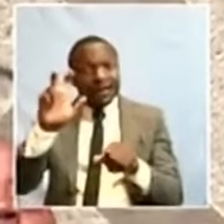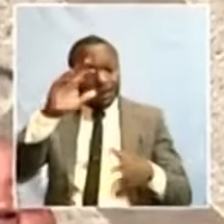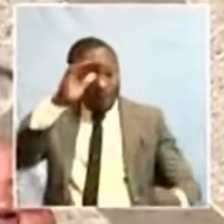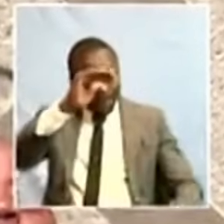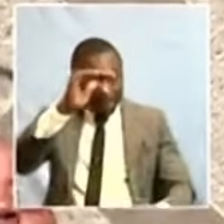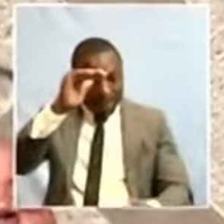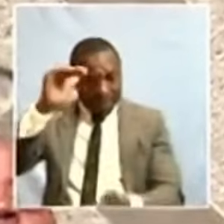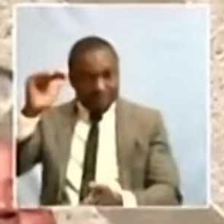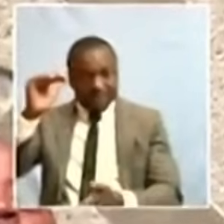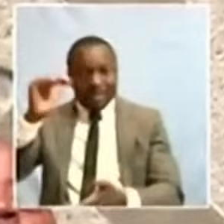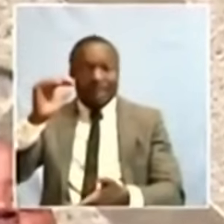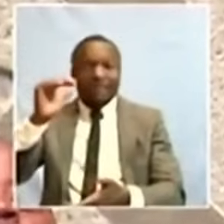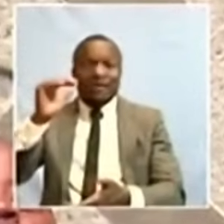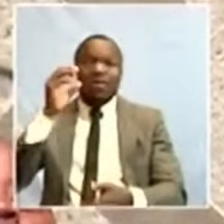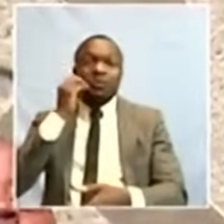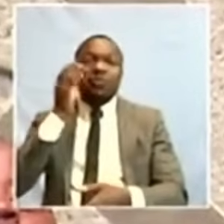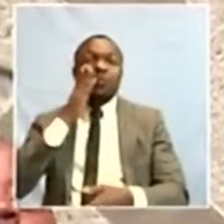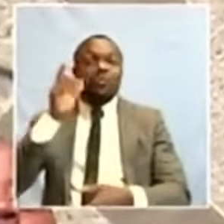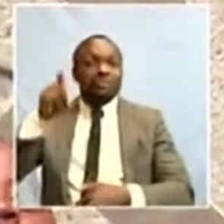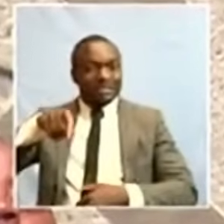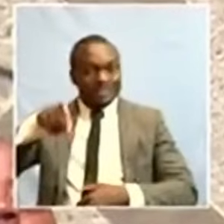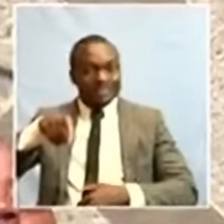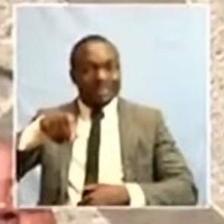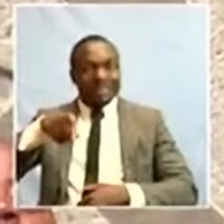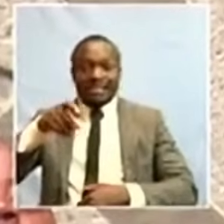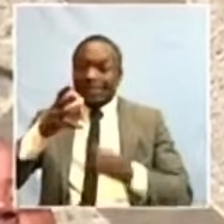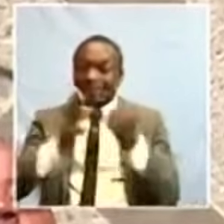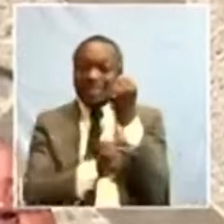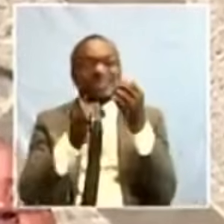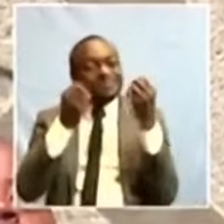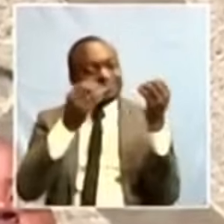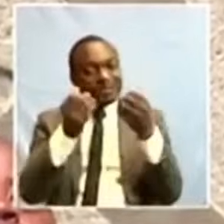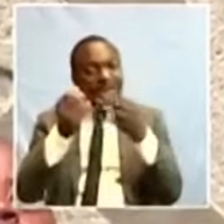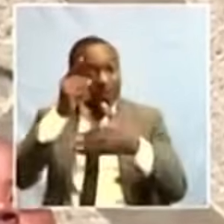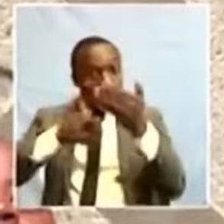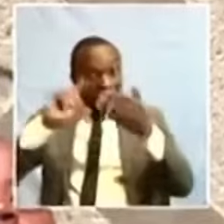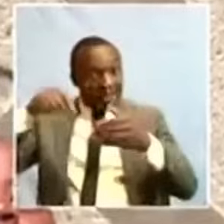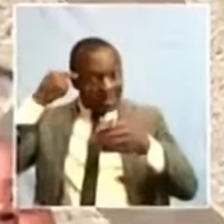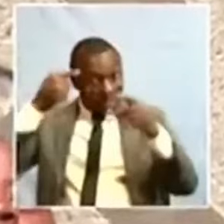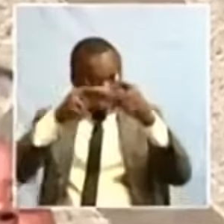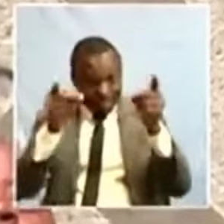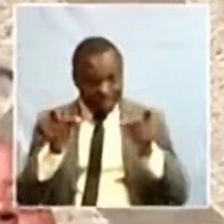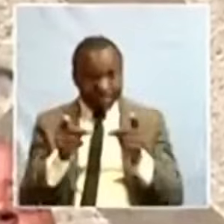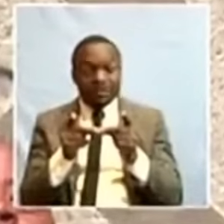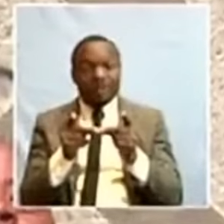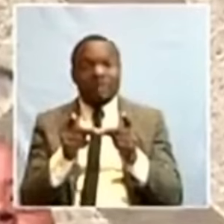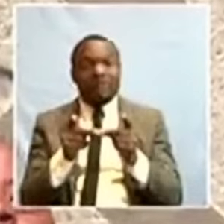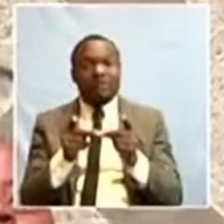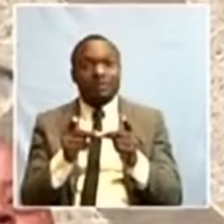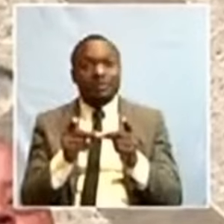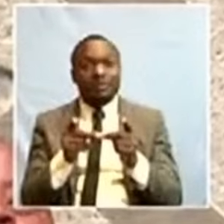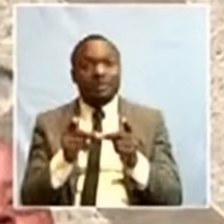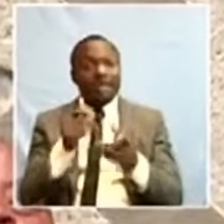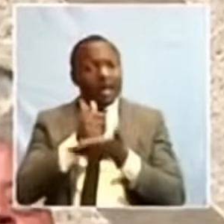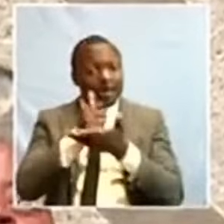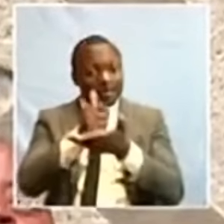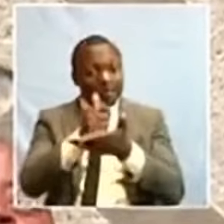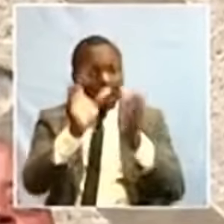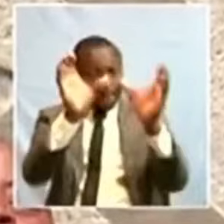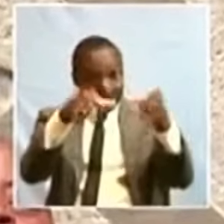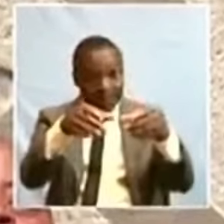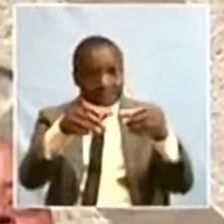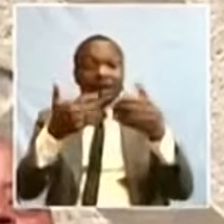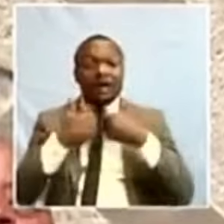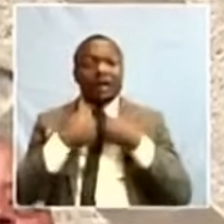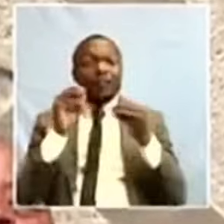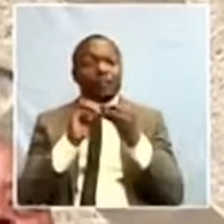of which households that needs that maize are so many. What is the government position in relation to help the community that have